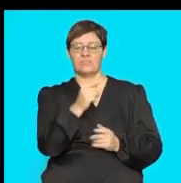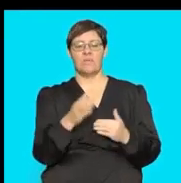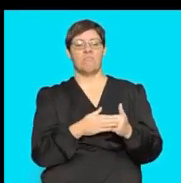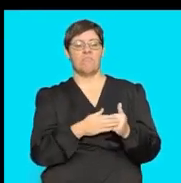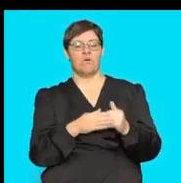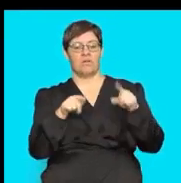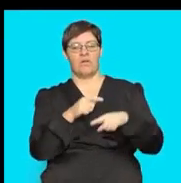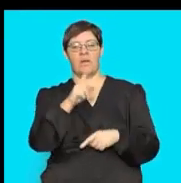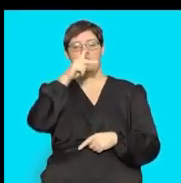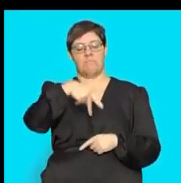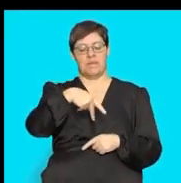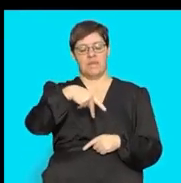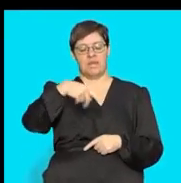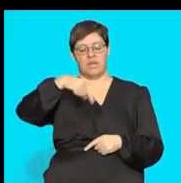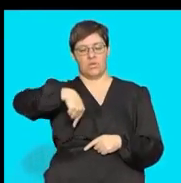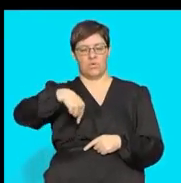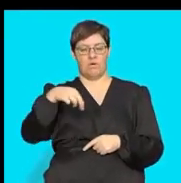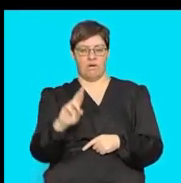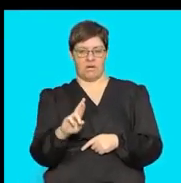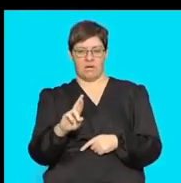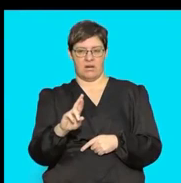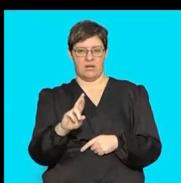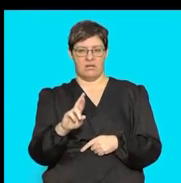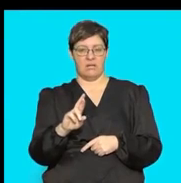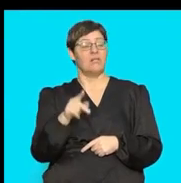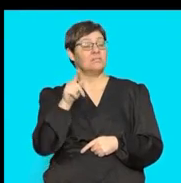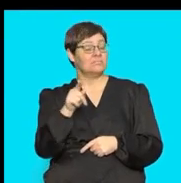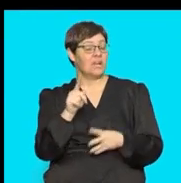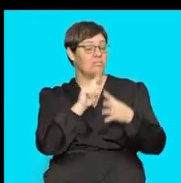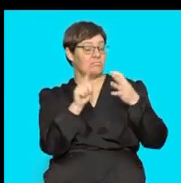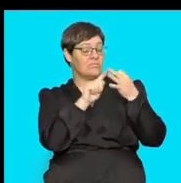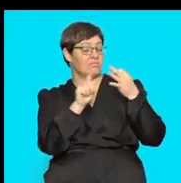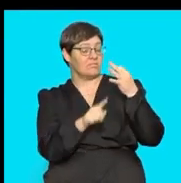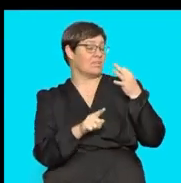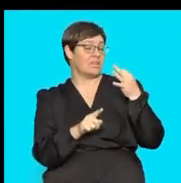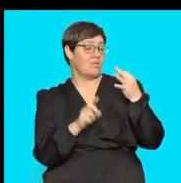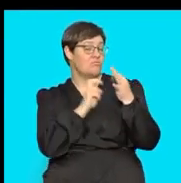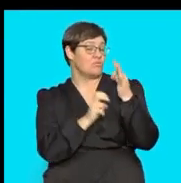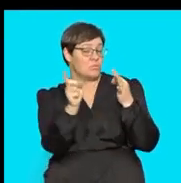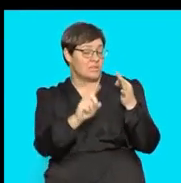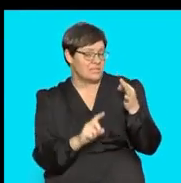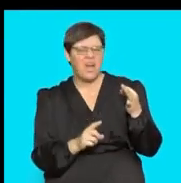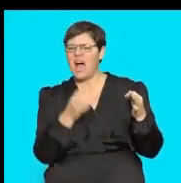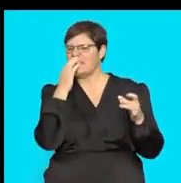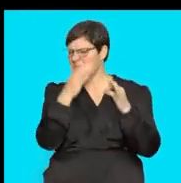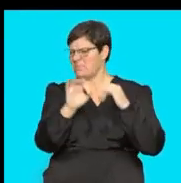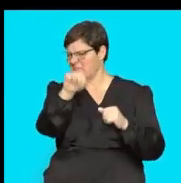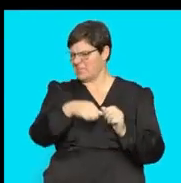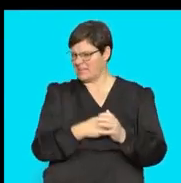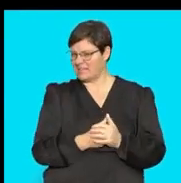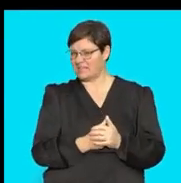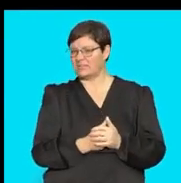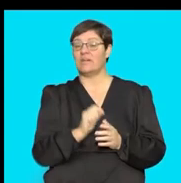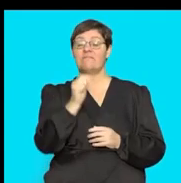Here's another triangle, PQR. Can you guess what the three versions will be for this triangle? Pretty simple,